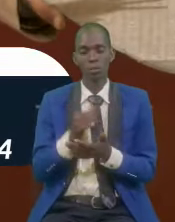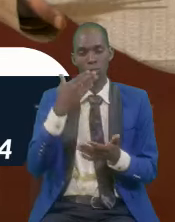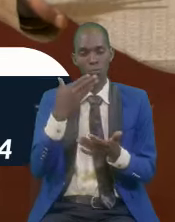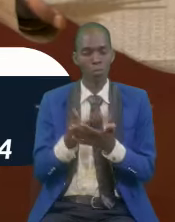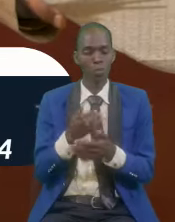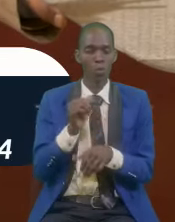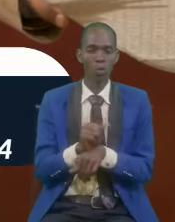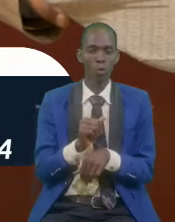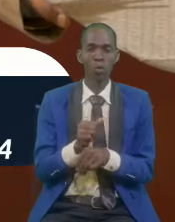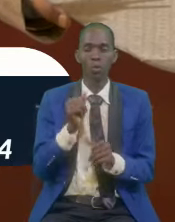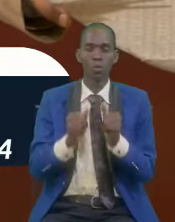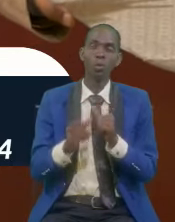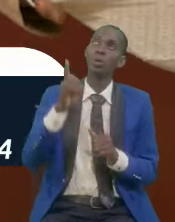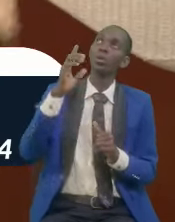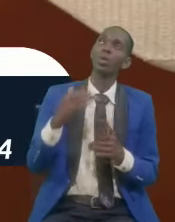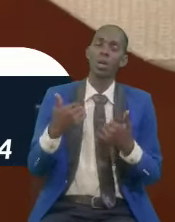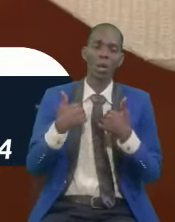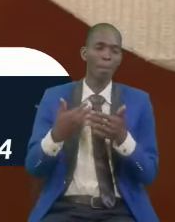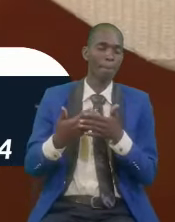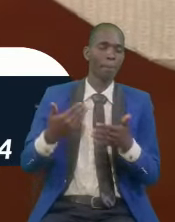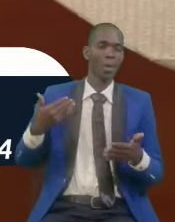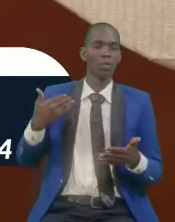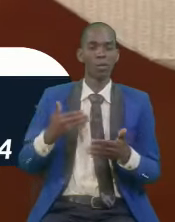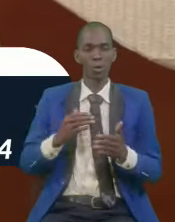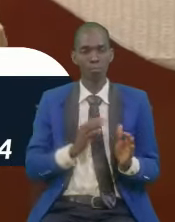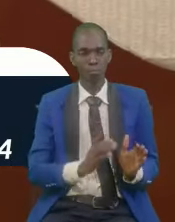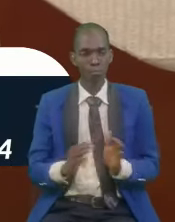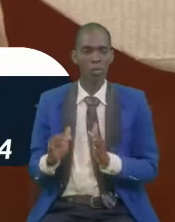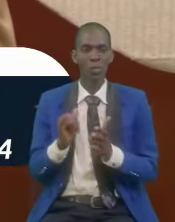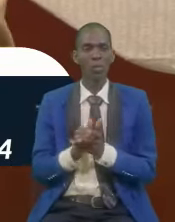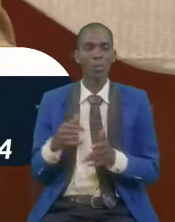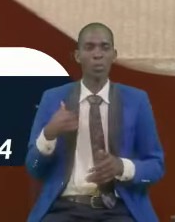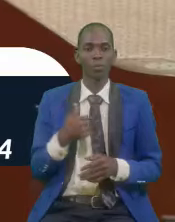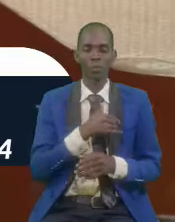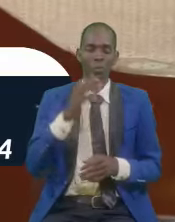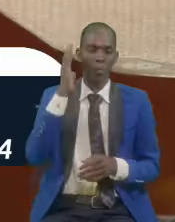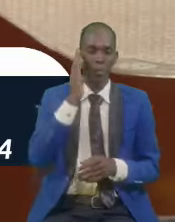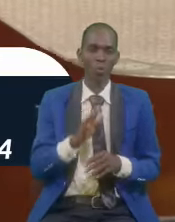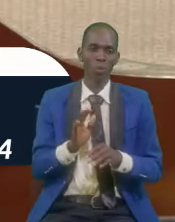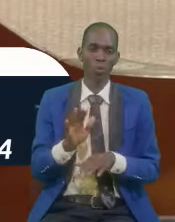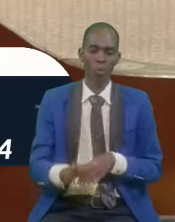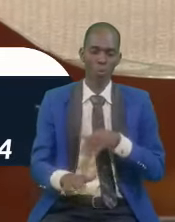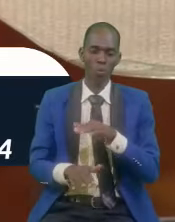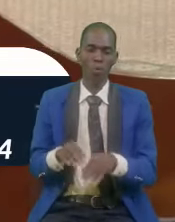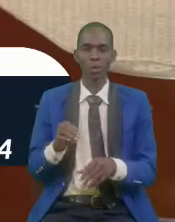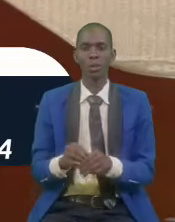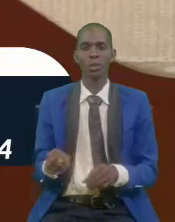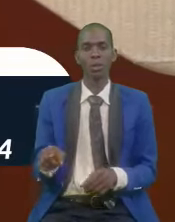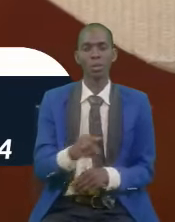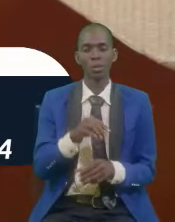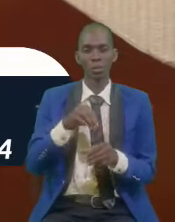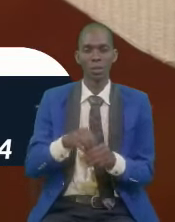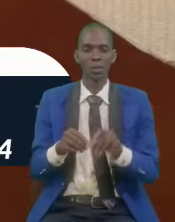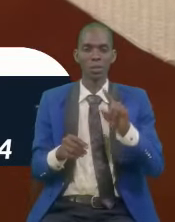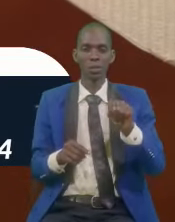God as before ordained that we should walk in them. Titus chapter